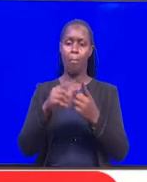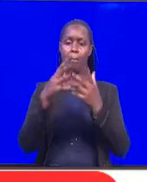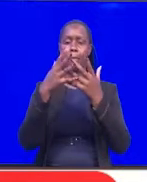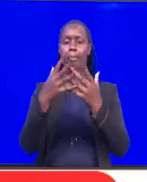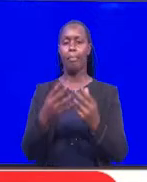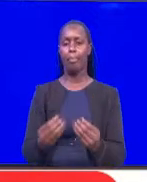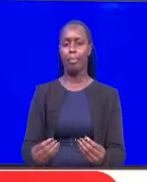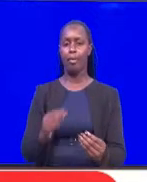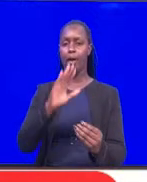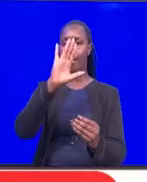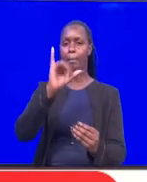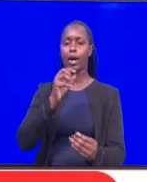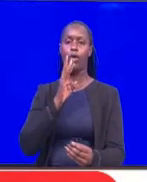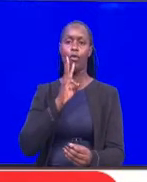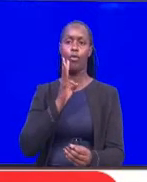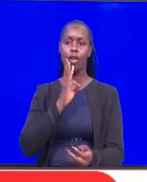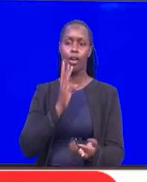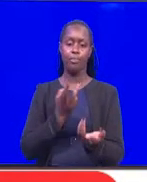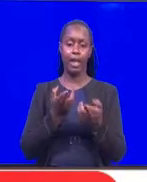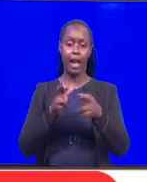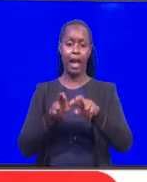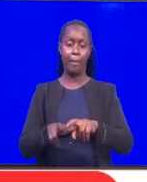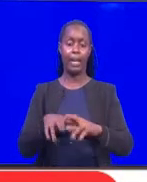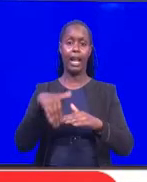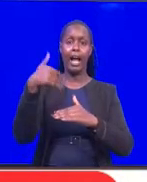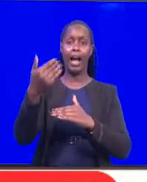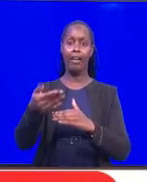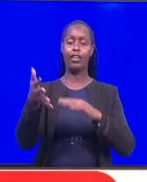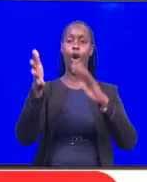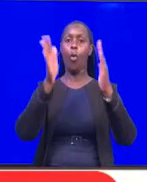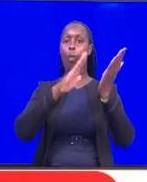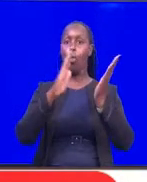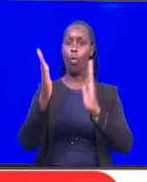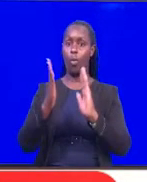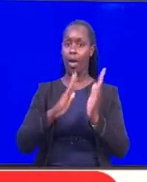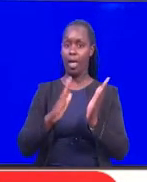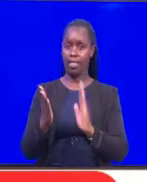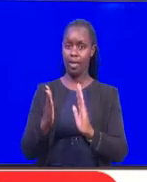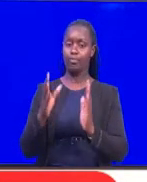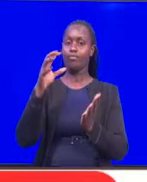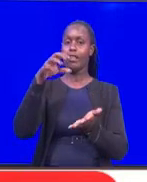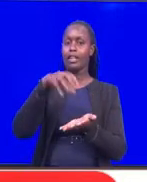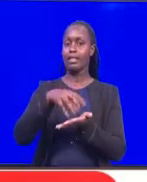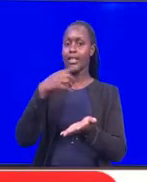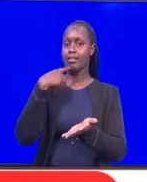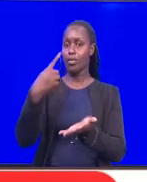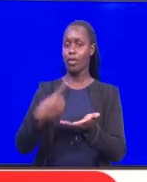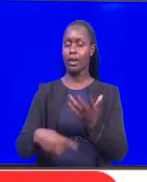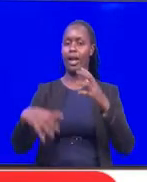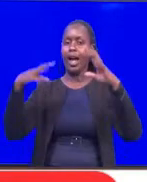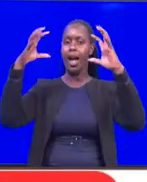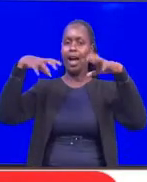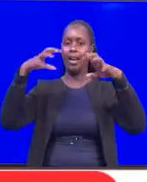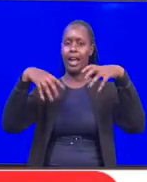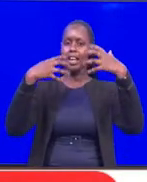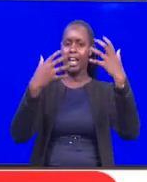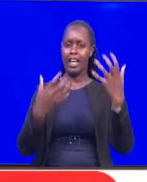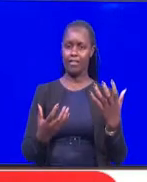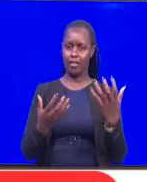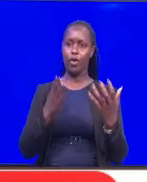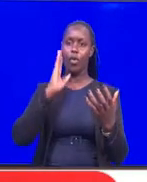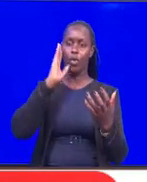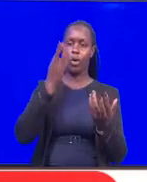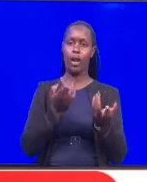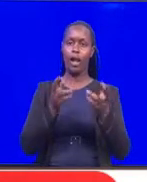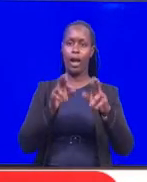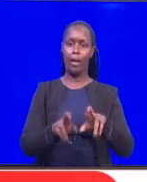underwater. This comes after the weatherman warned that some counties will experience heavy rains across the country. The